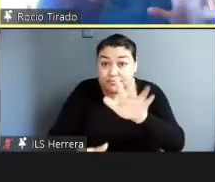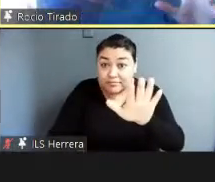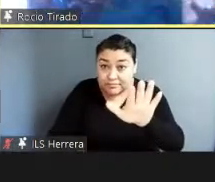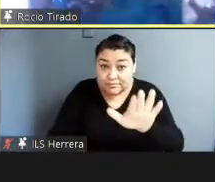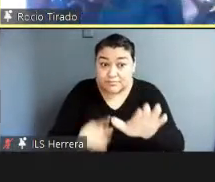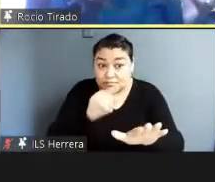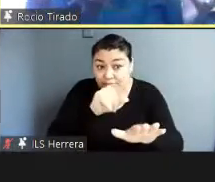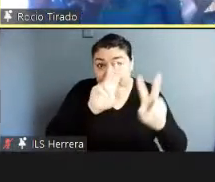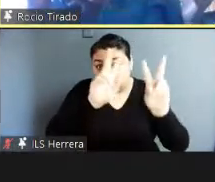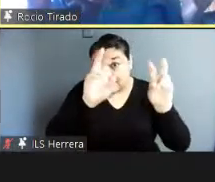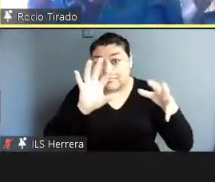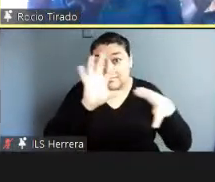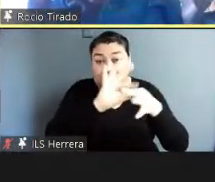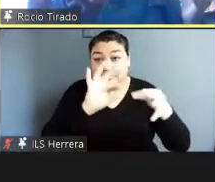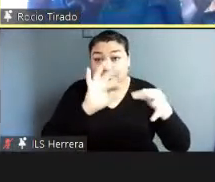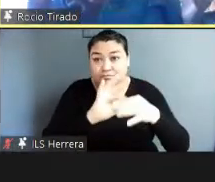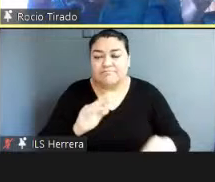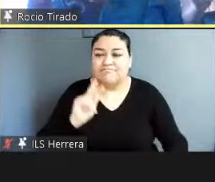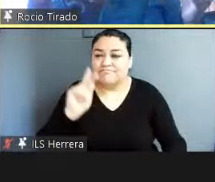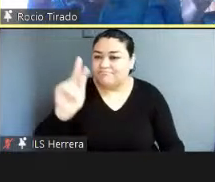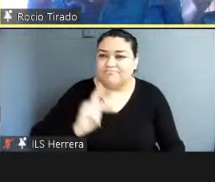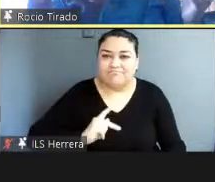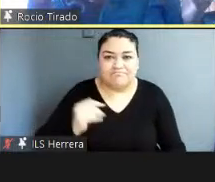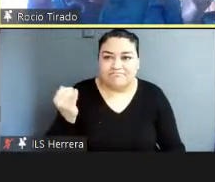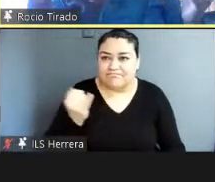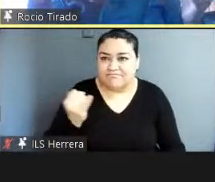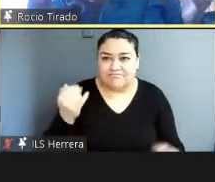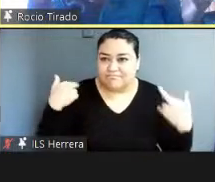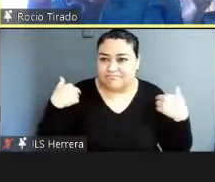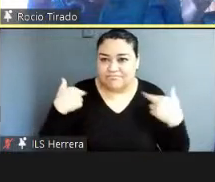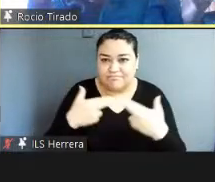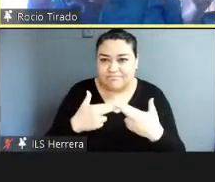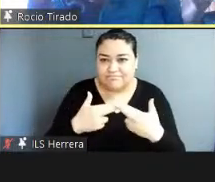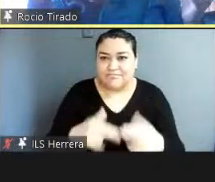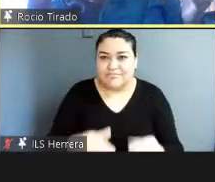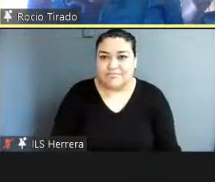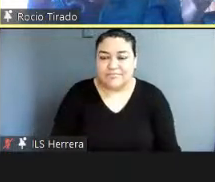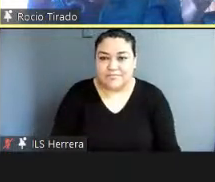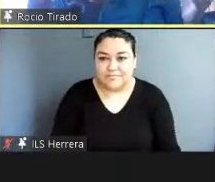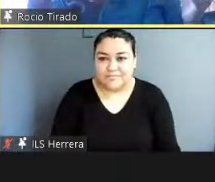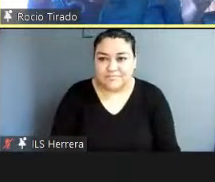me stop for a while on this because I agree with what others have said.